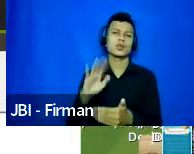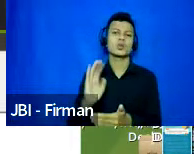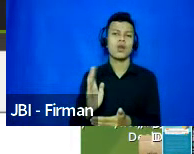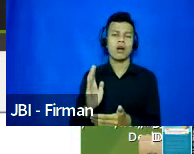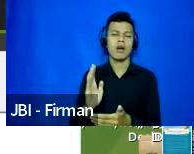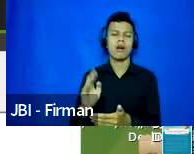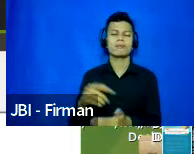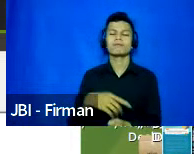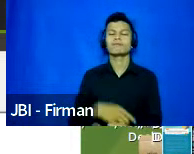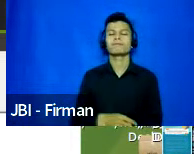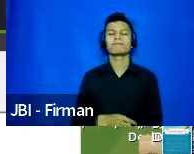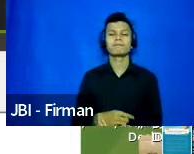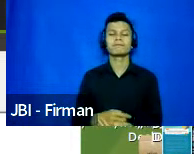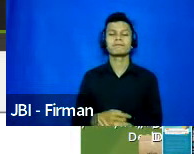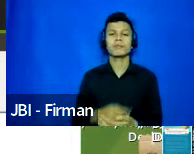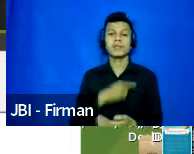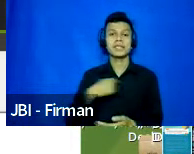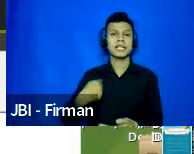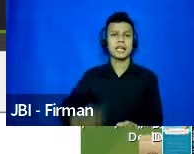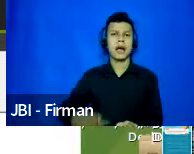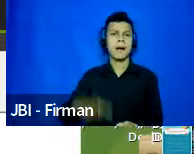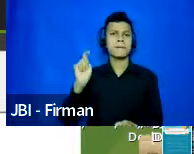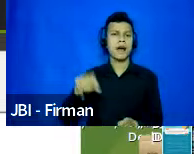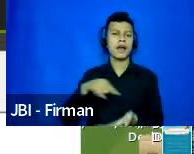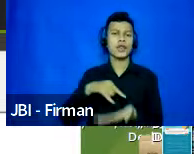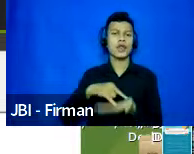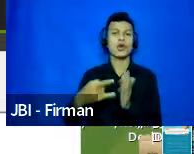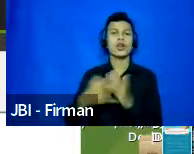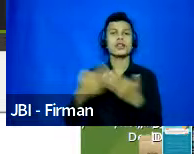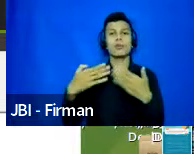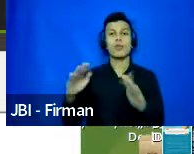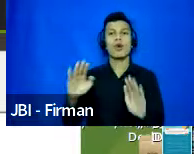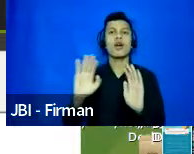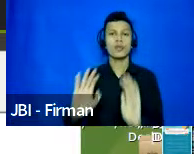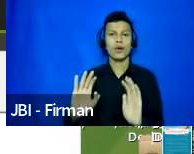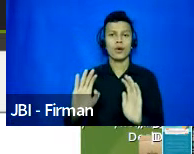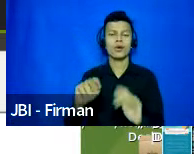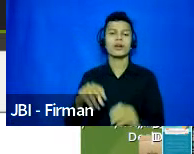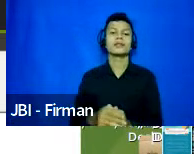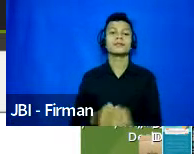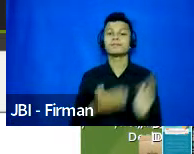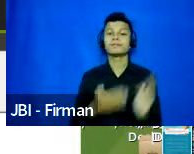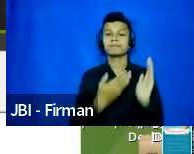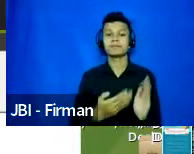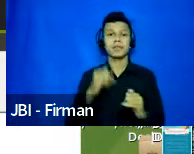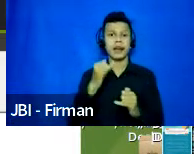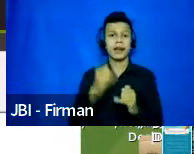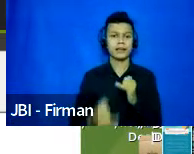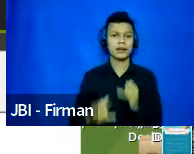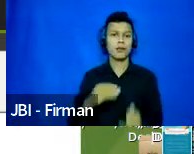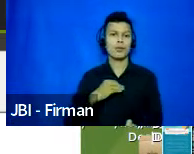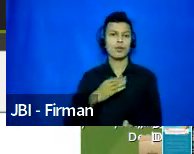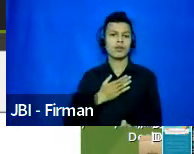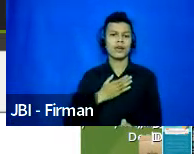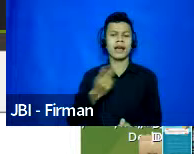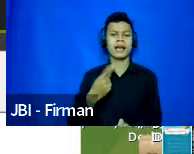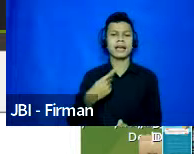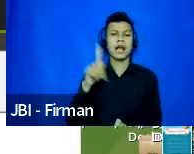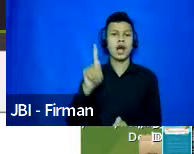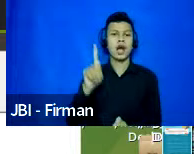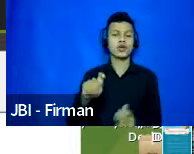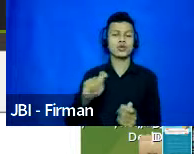open technologies. I'll end my presentation with this last slide. I think we should change the popular imagination of